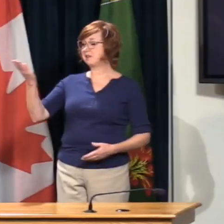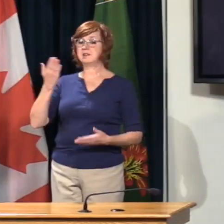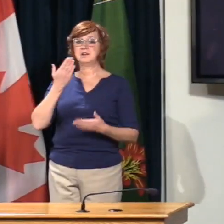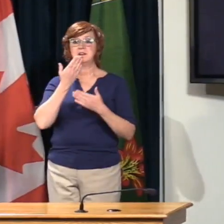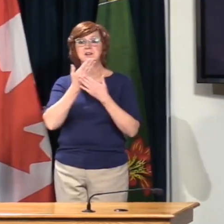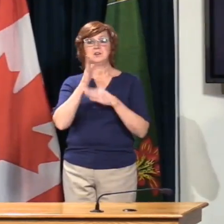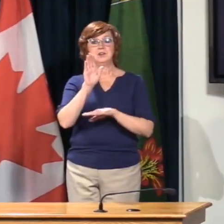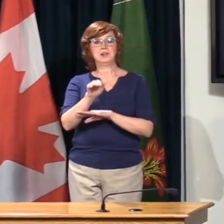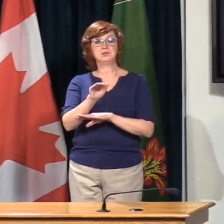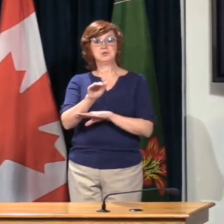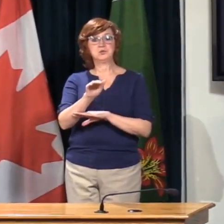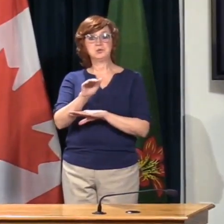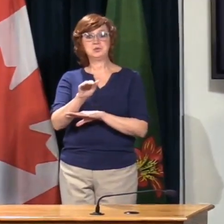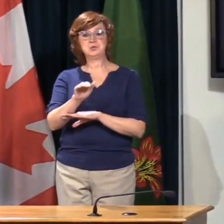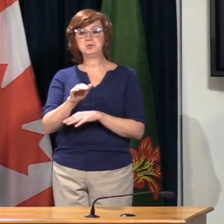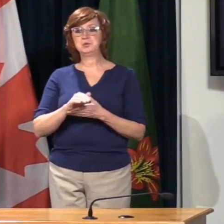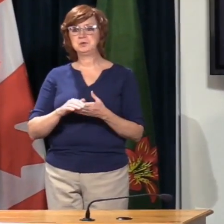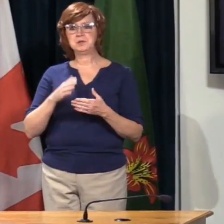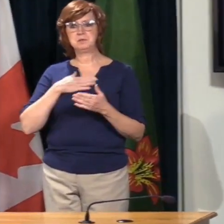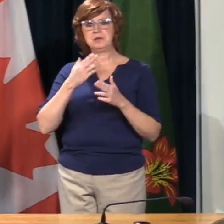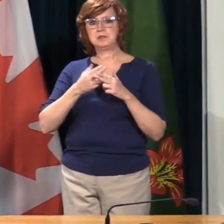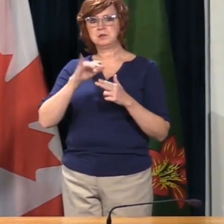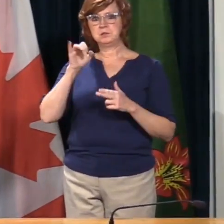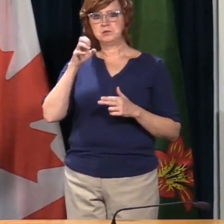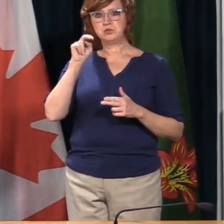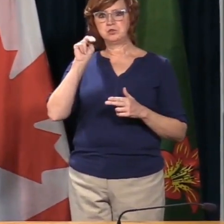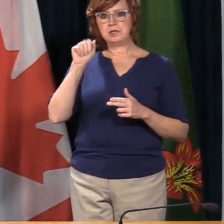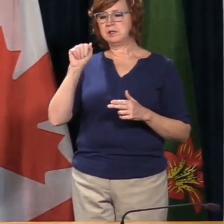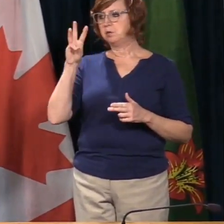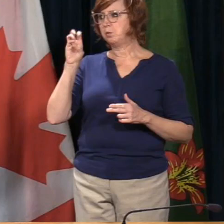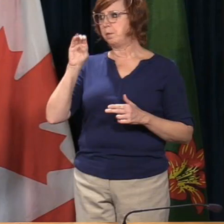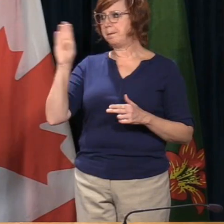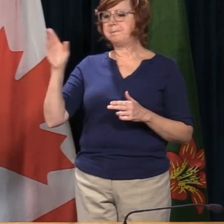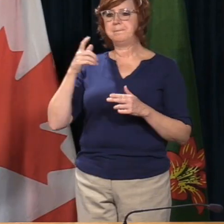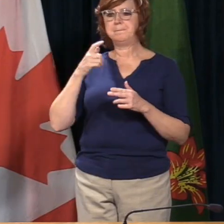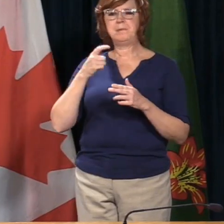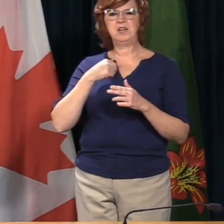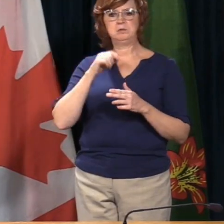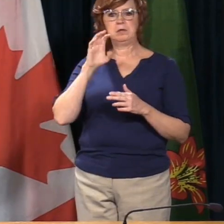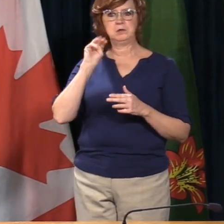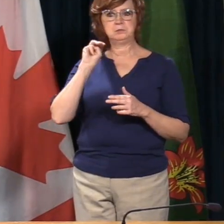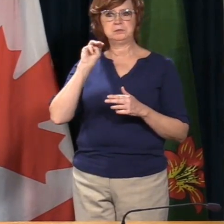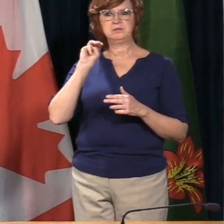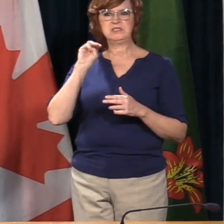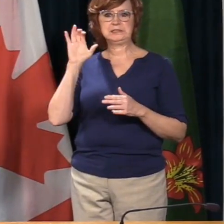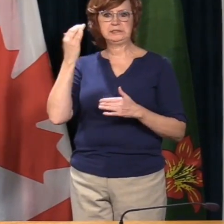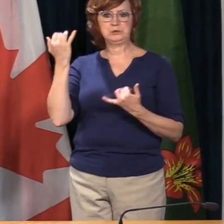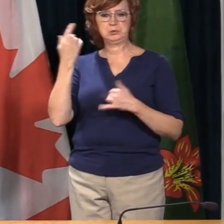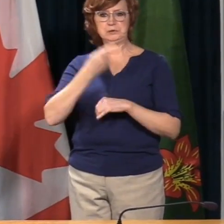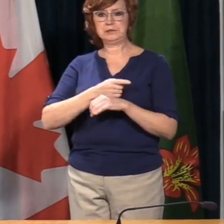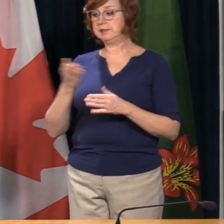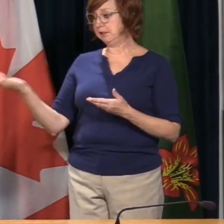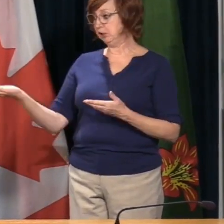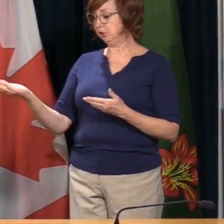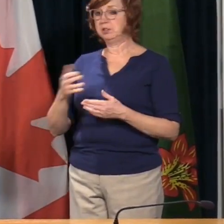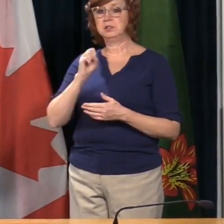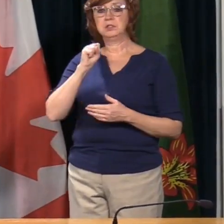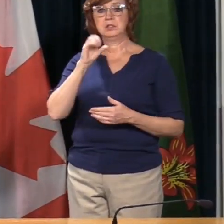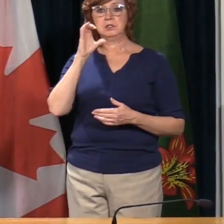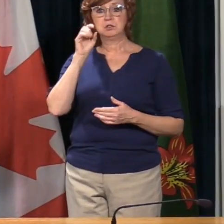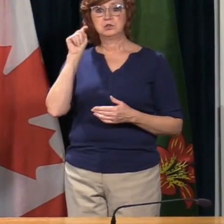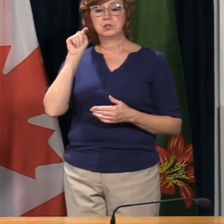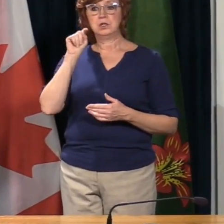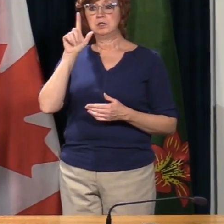afternoon. My name is Jenna Webb, and I'll be the moderator for the call this afternoon. With us in the room is our CEO, Scott Livingstone, and we do have a